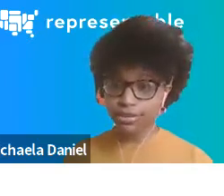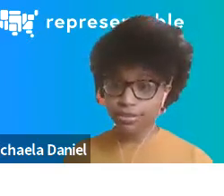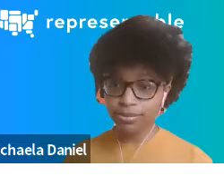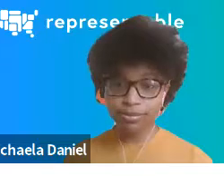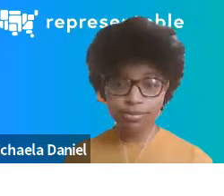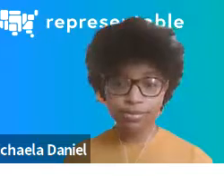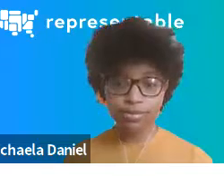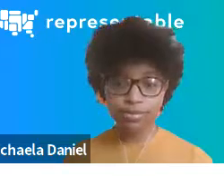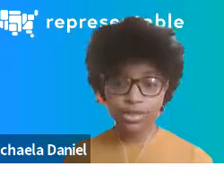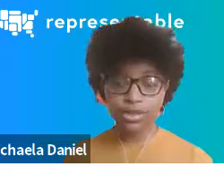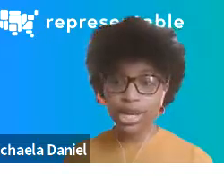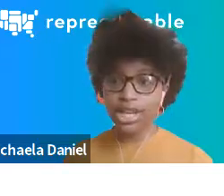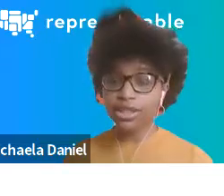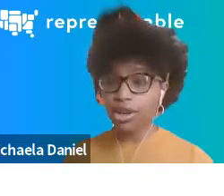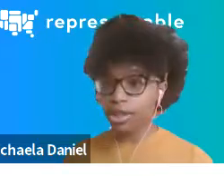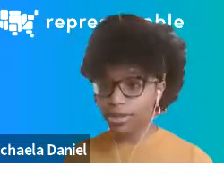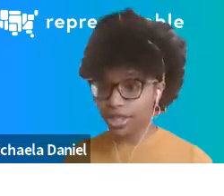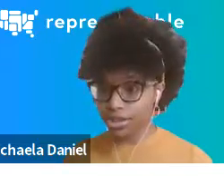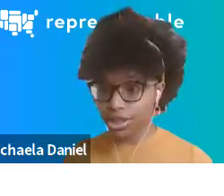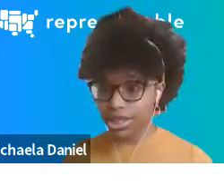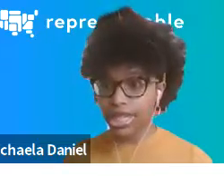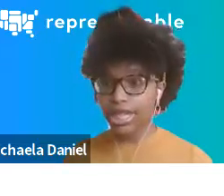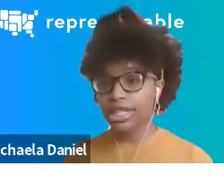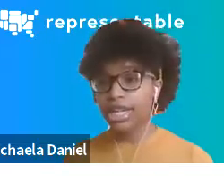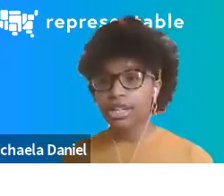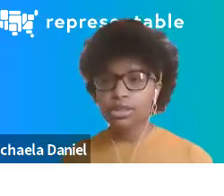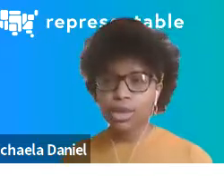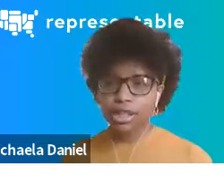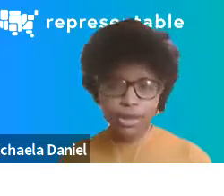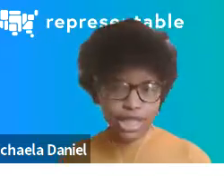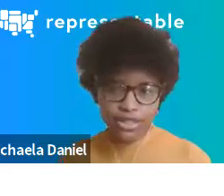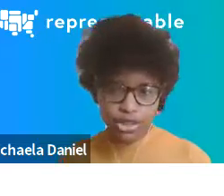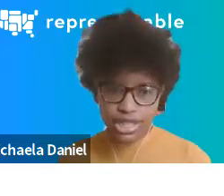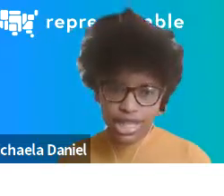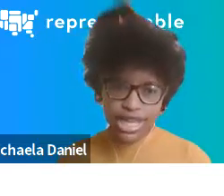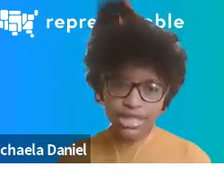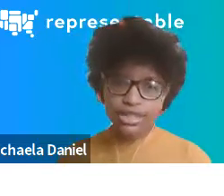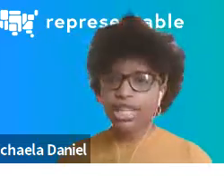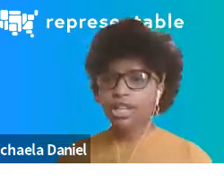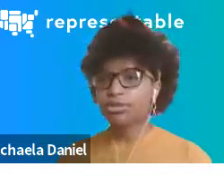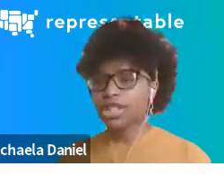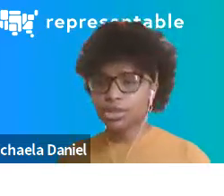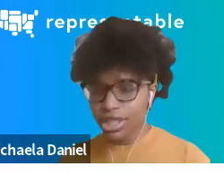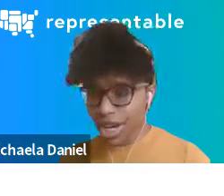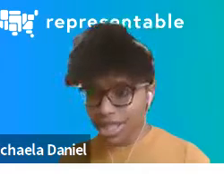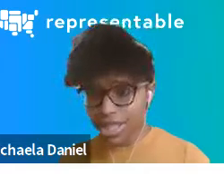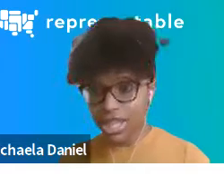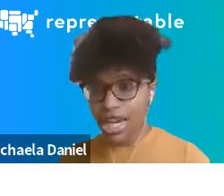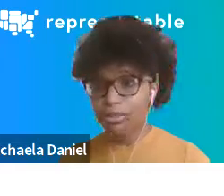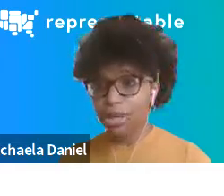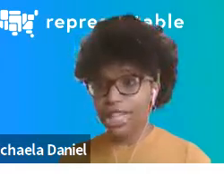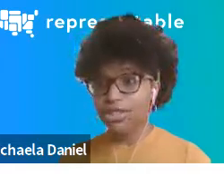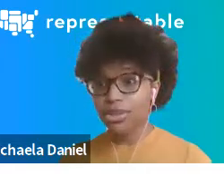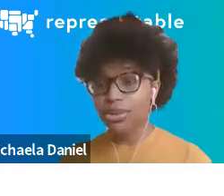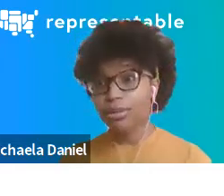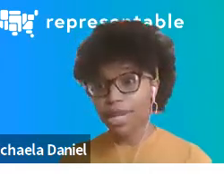parties. So now that I learned all about redistricting and what a community of interest is and redistricting criteria,